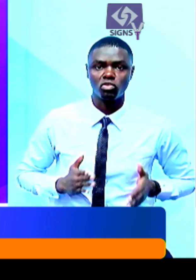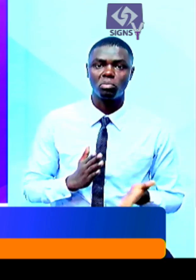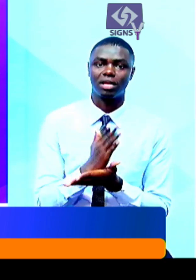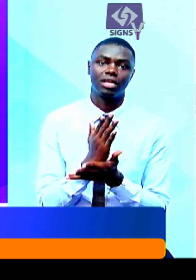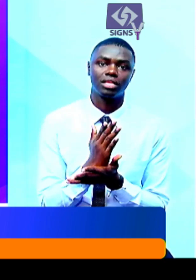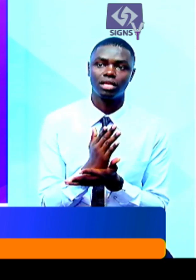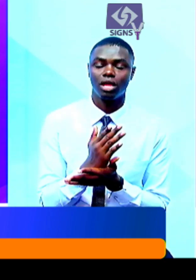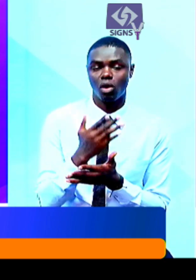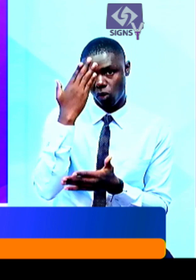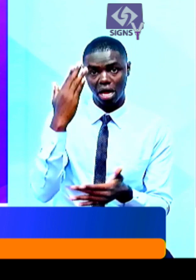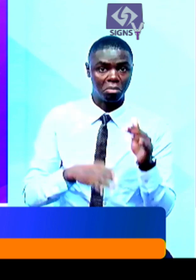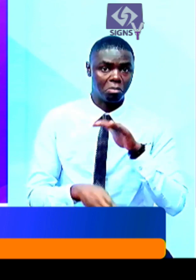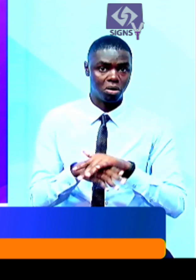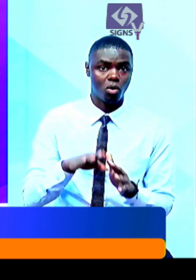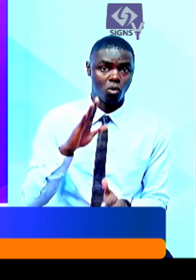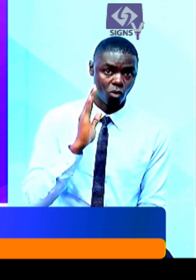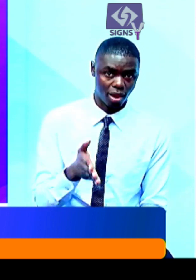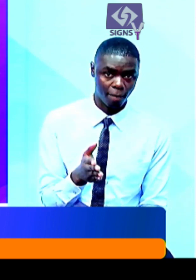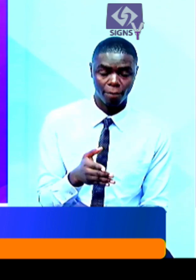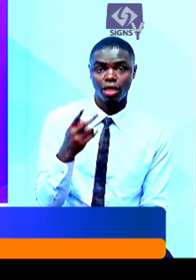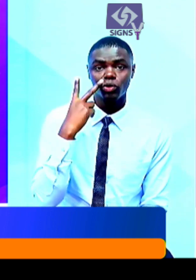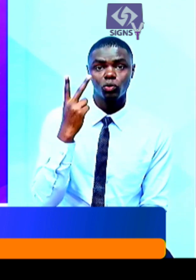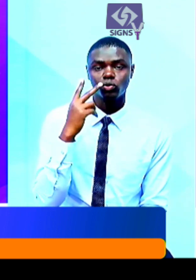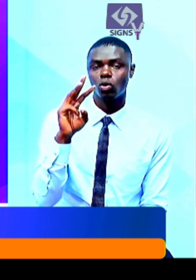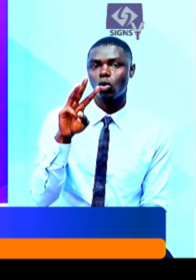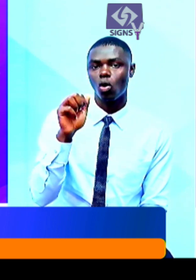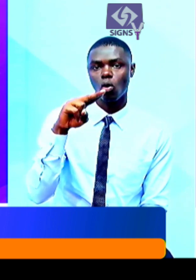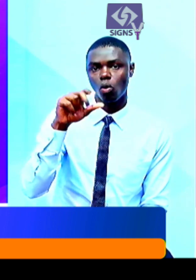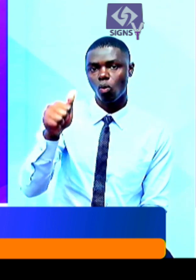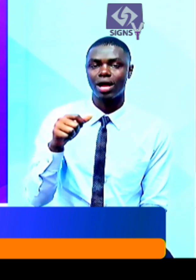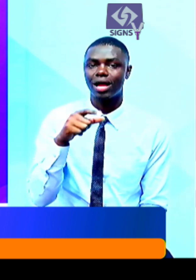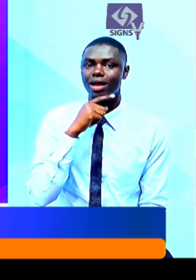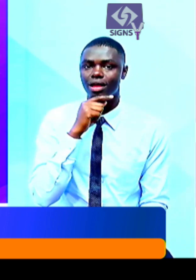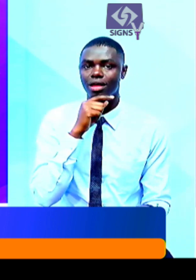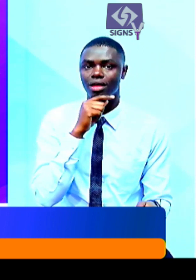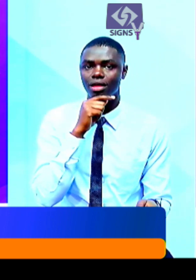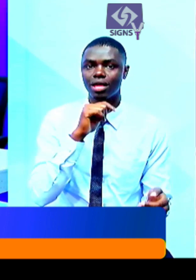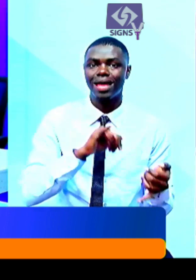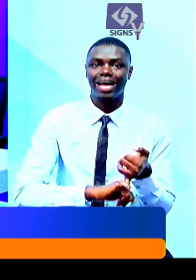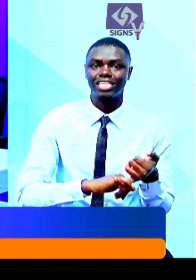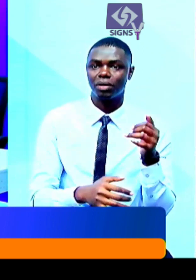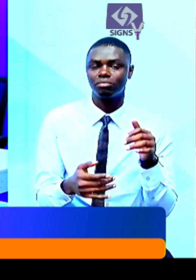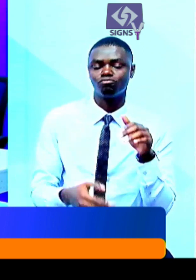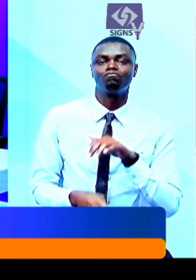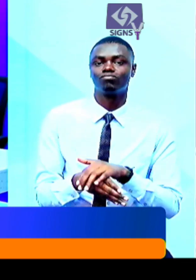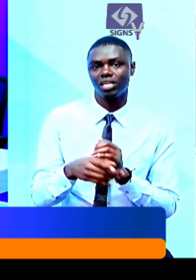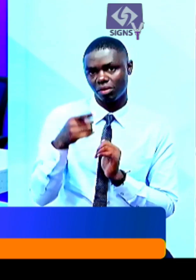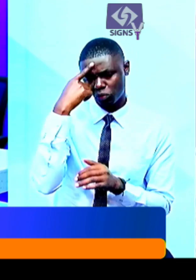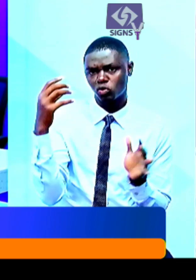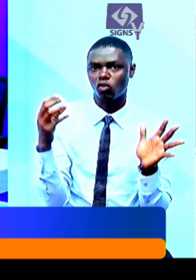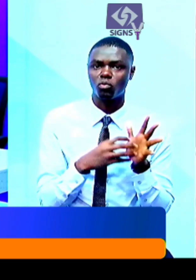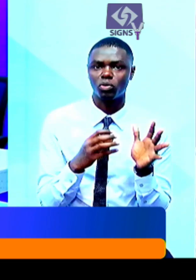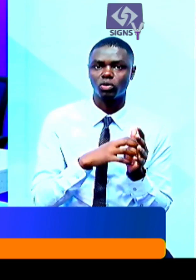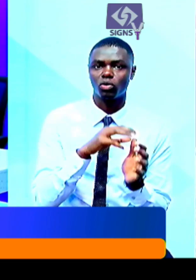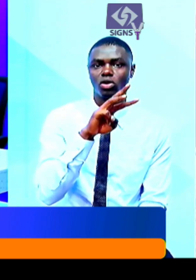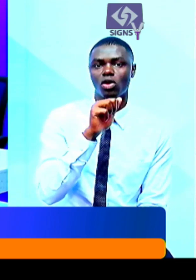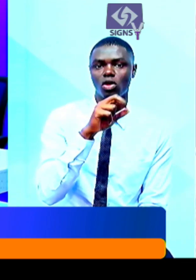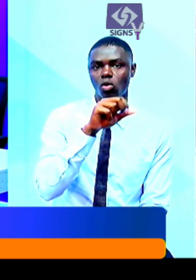will be kicked out of cabinet. You saw Gladys Wanga's husband being kicked away out of... just because of some post from Gladys